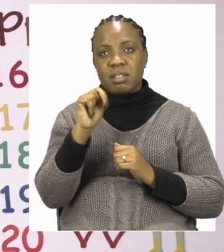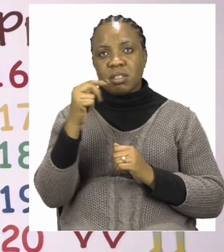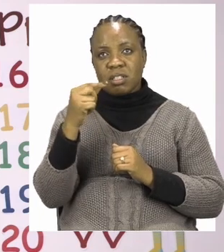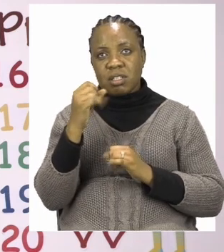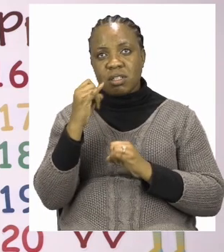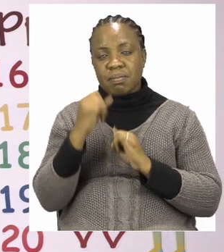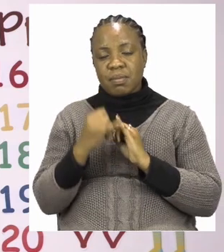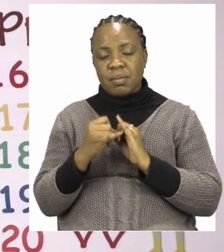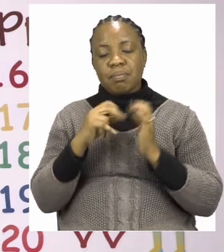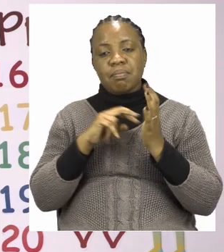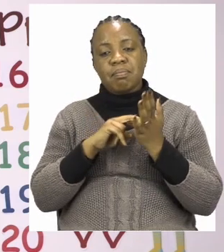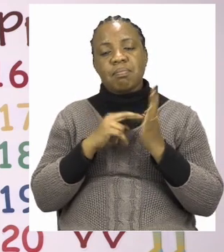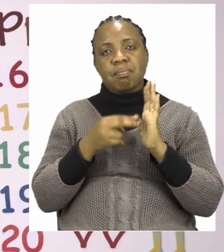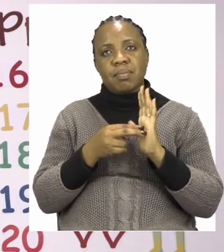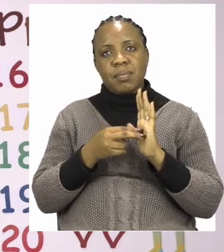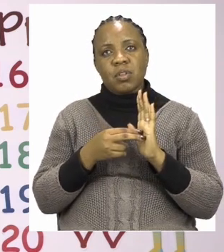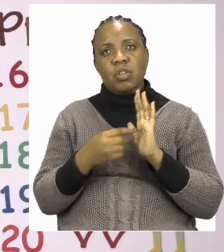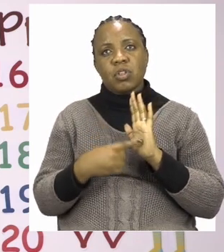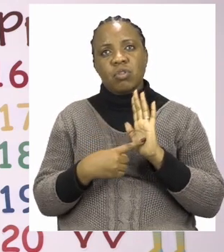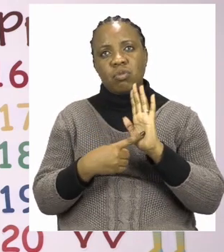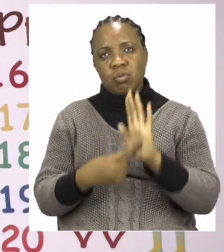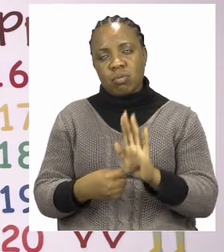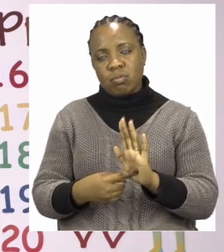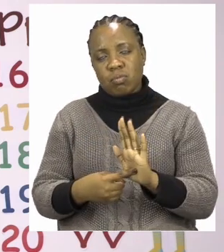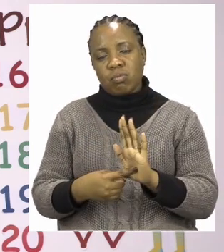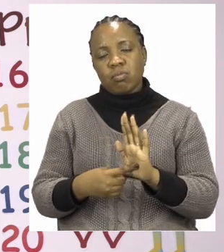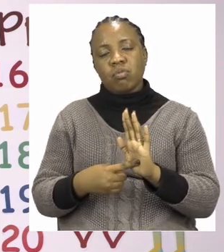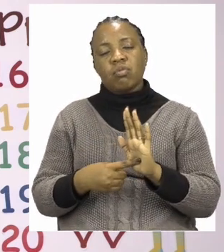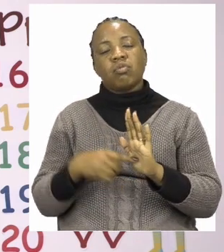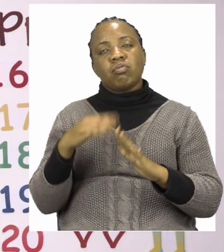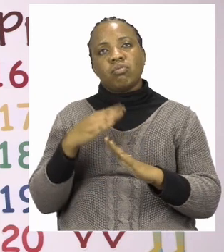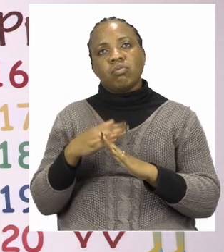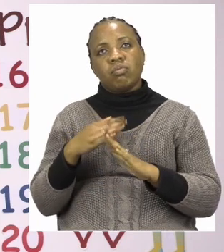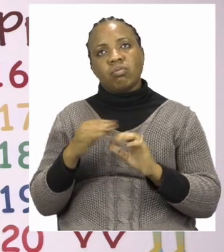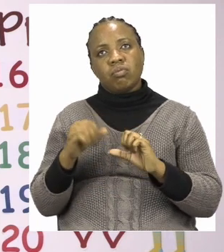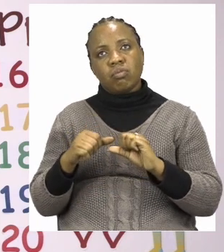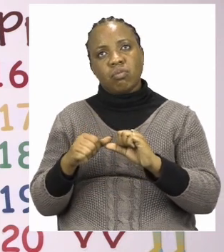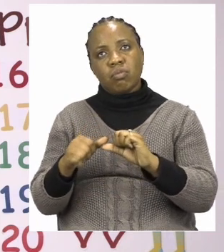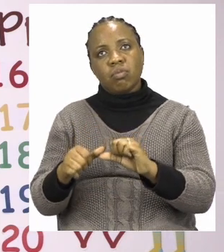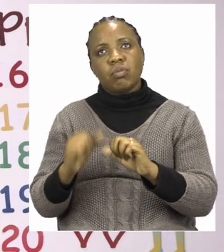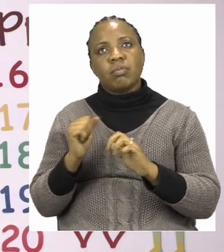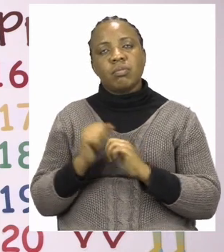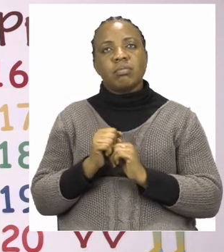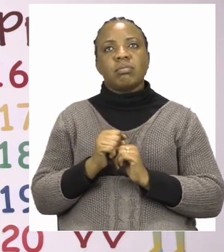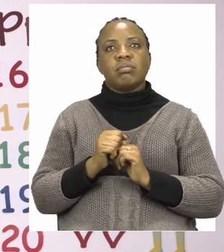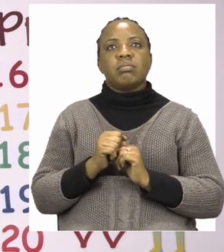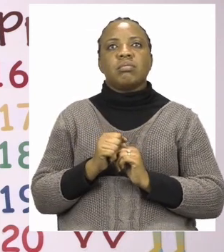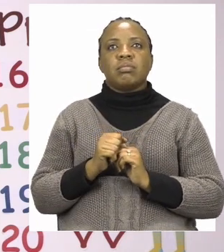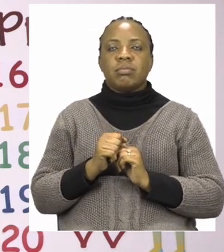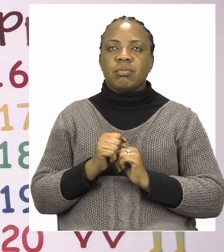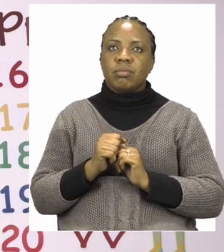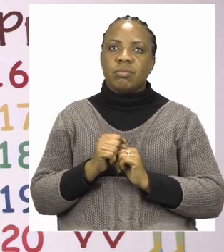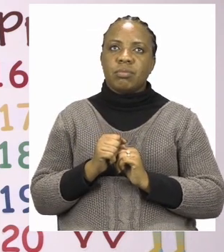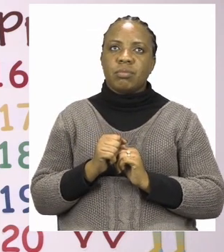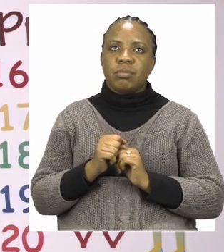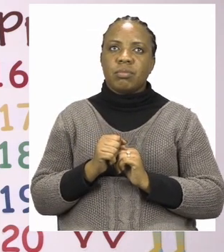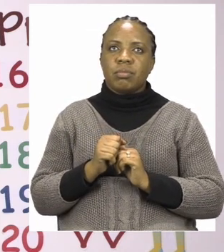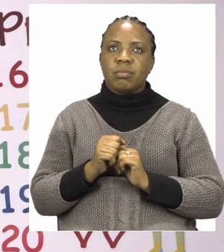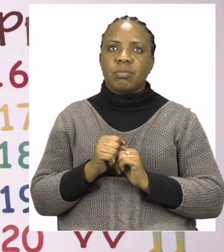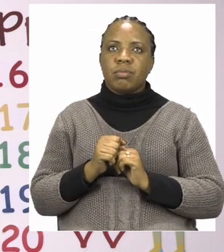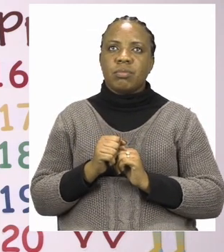the word watching in our sentence, we know that it is now a present continuous